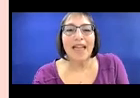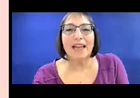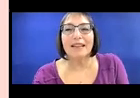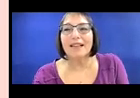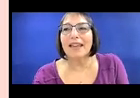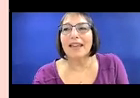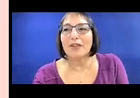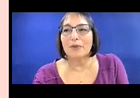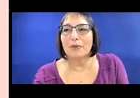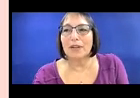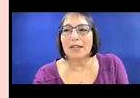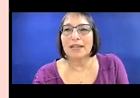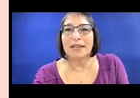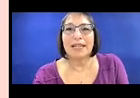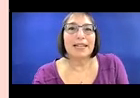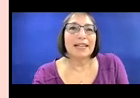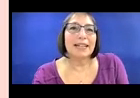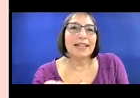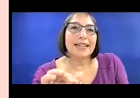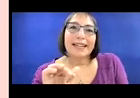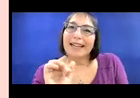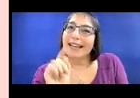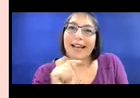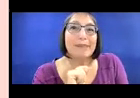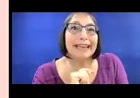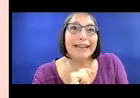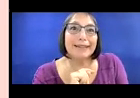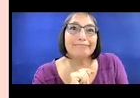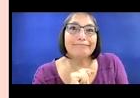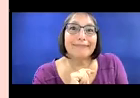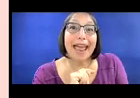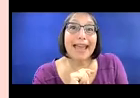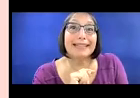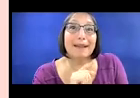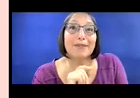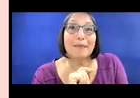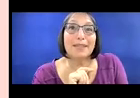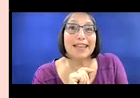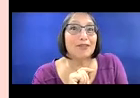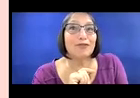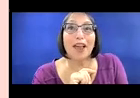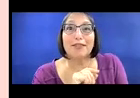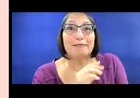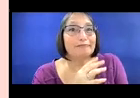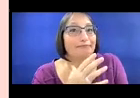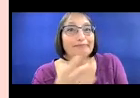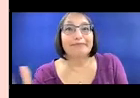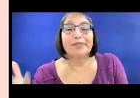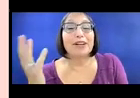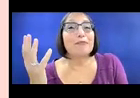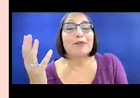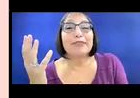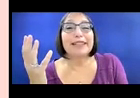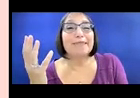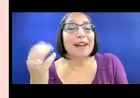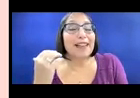And like you, I'm in the kitchen, and sometimes things just cook